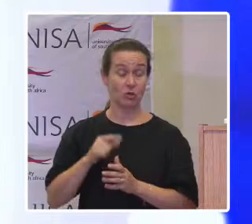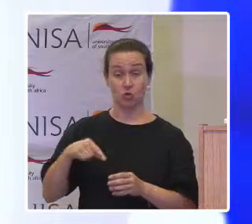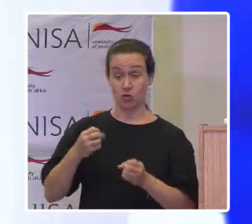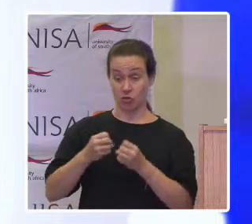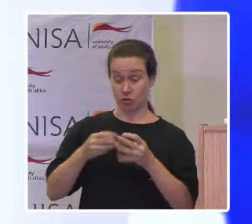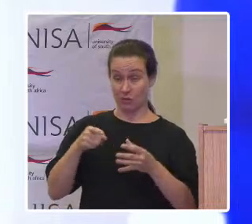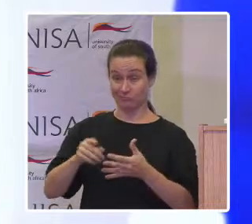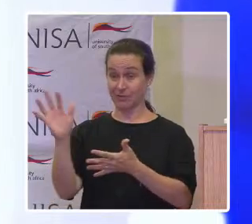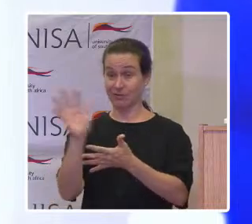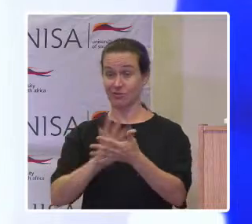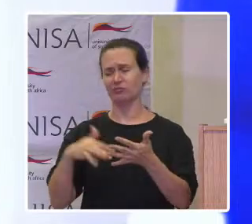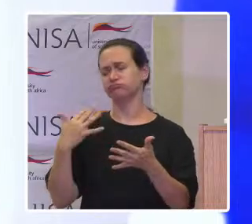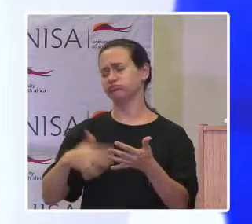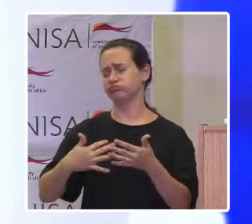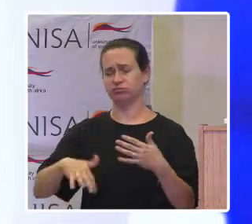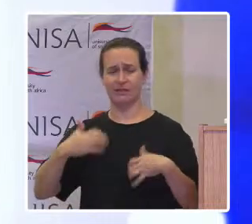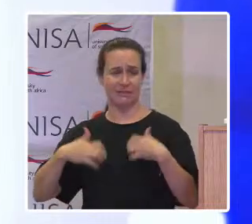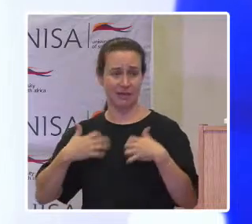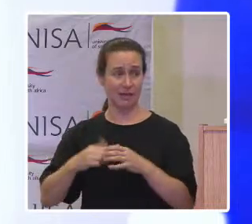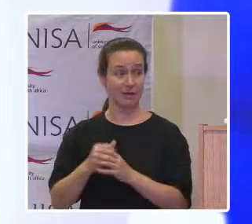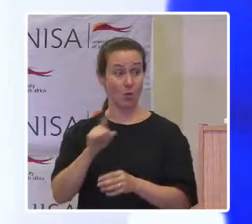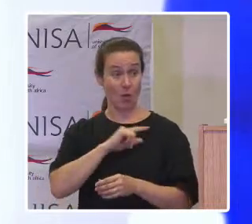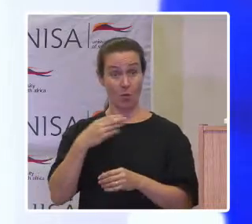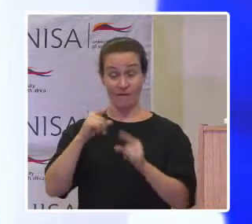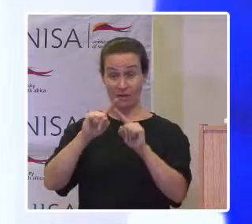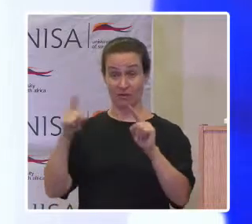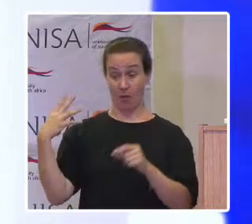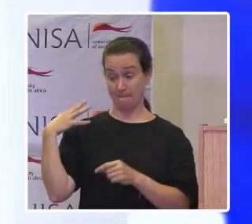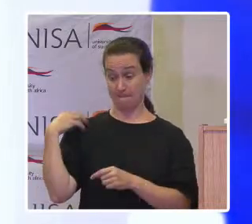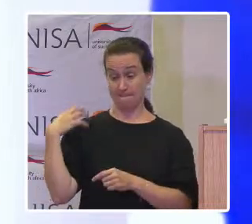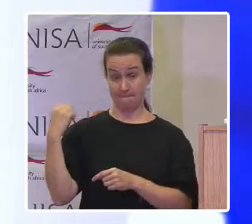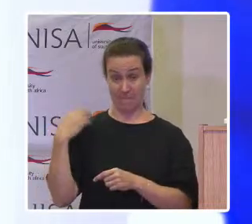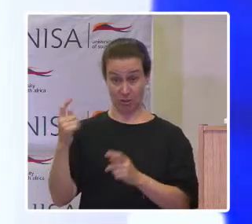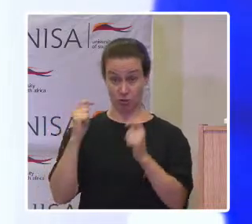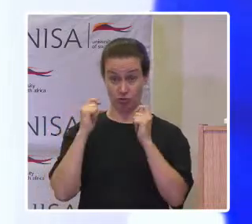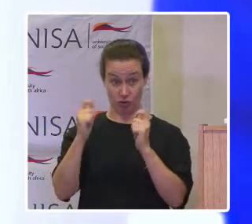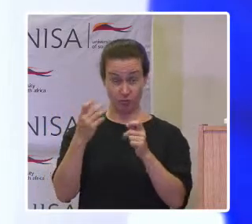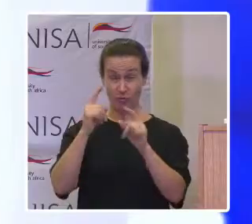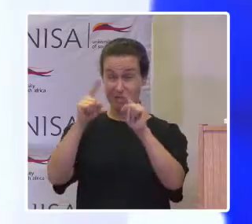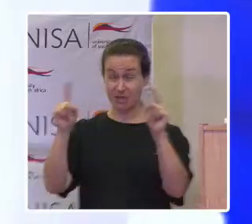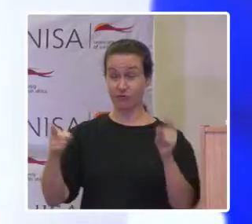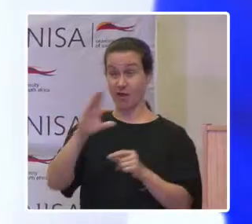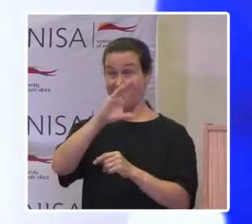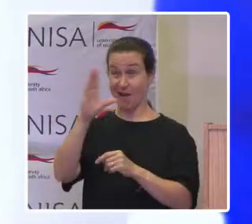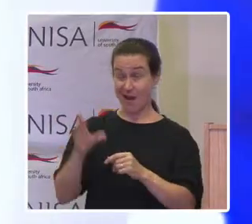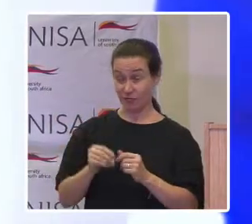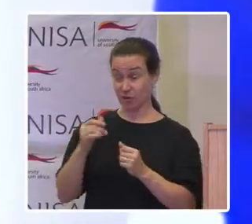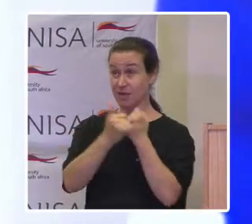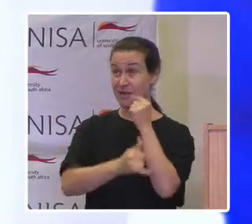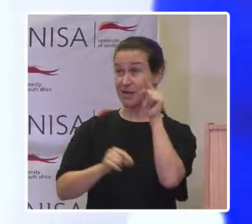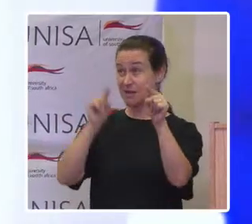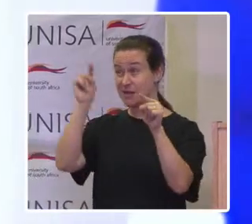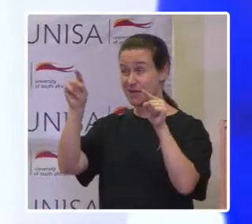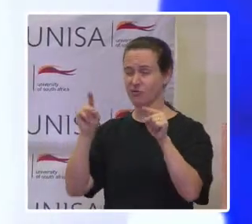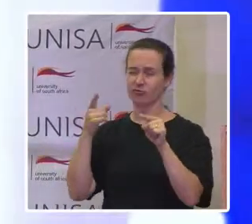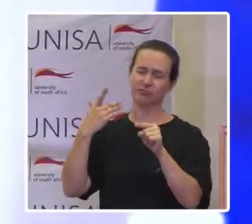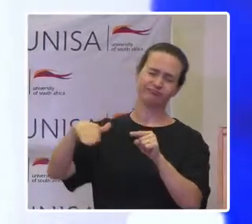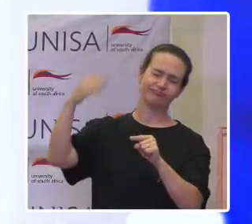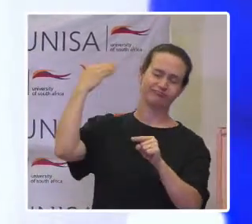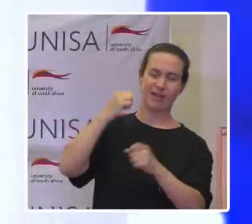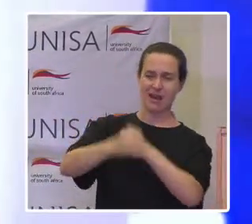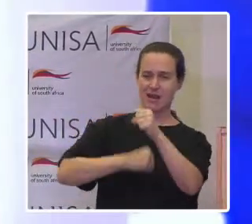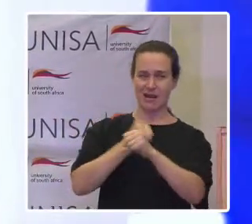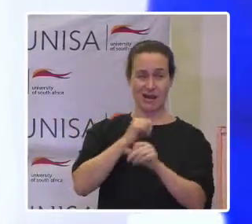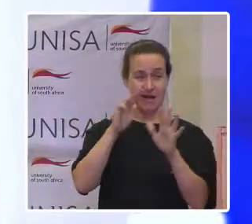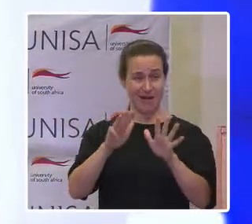exciting because we have ministers of transport from various African countries coming together in 1988.